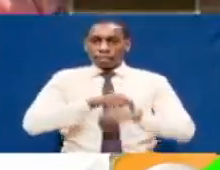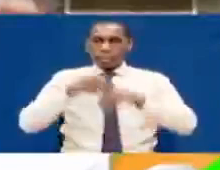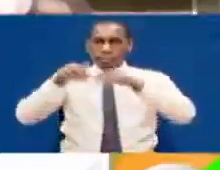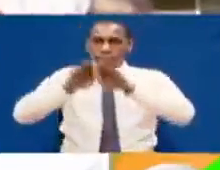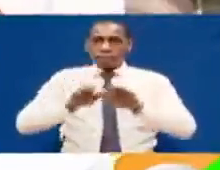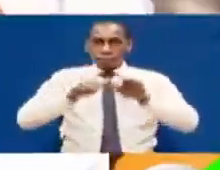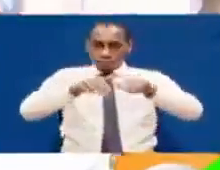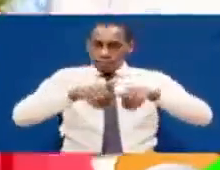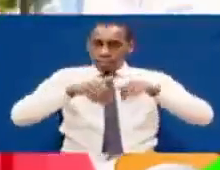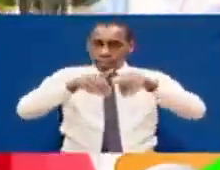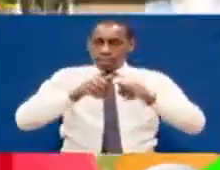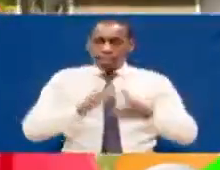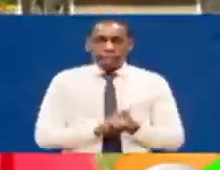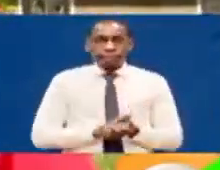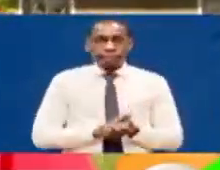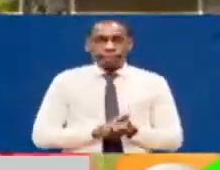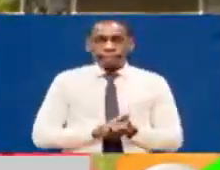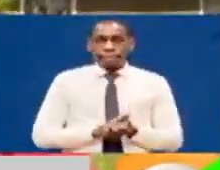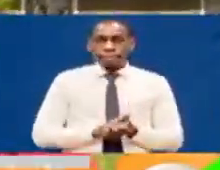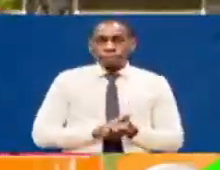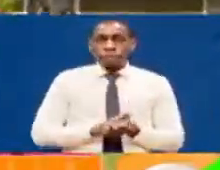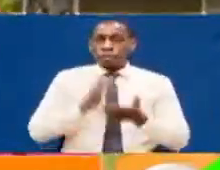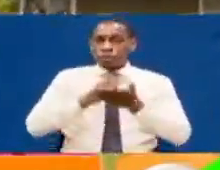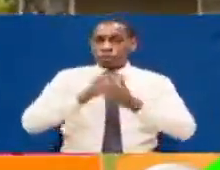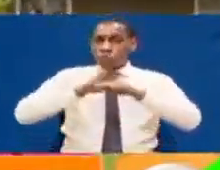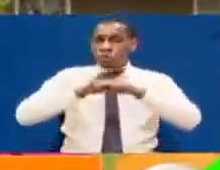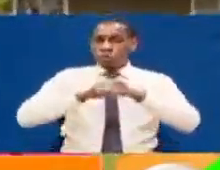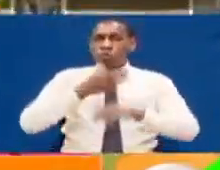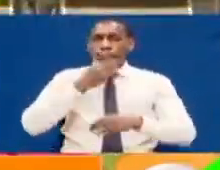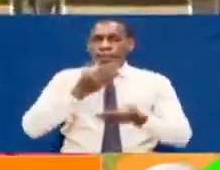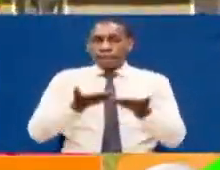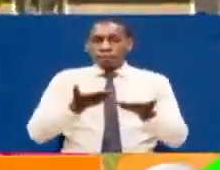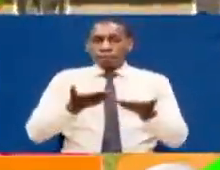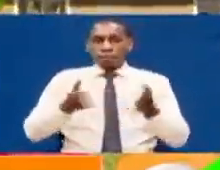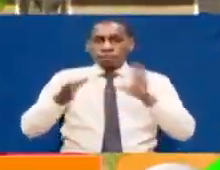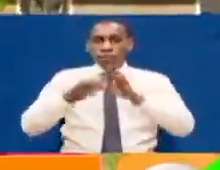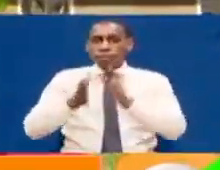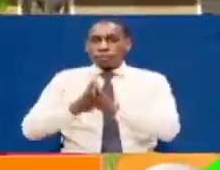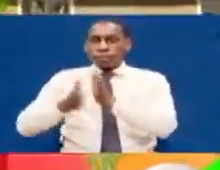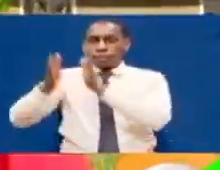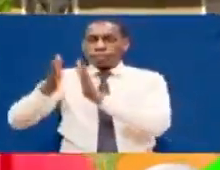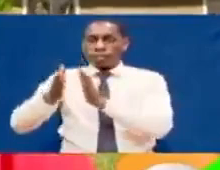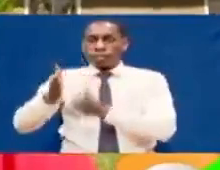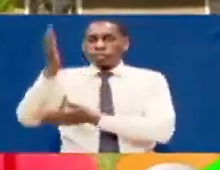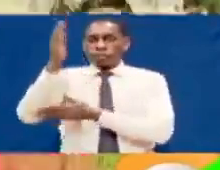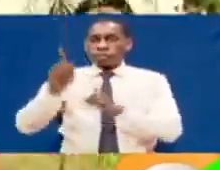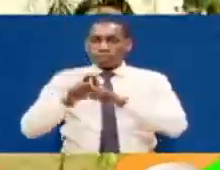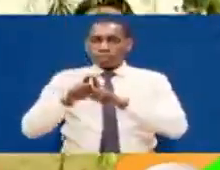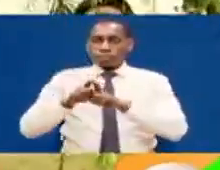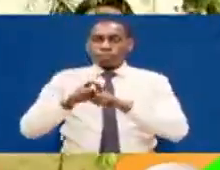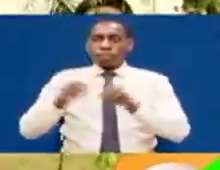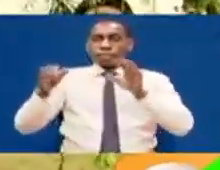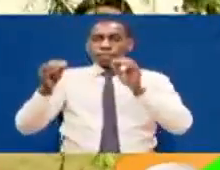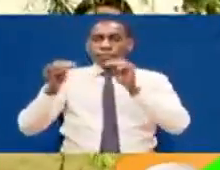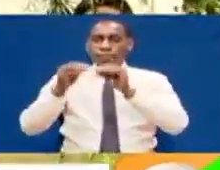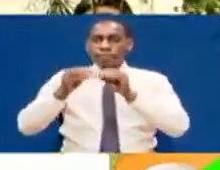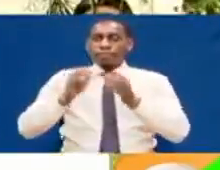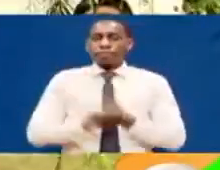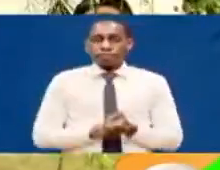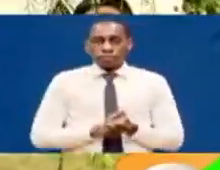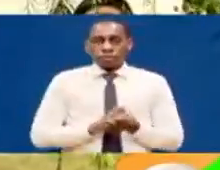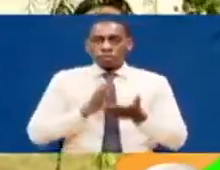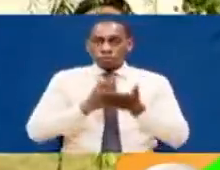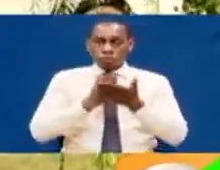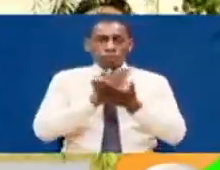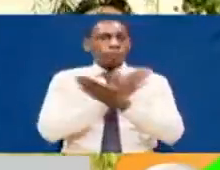was dug. We believe as a great man, he's going to be with his gods and will join him one day. I have very good memories of him, of